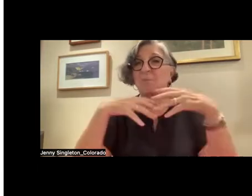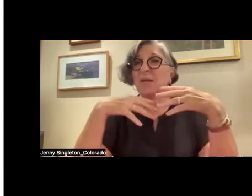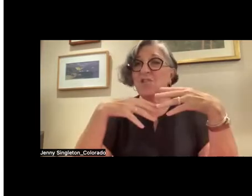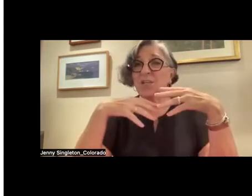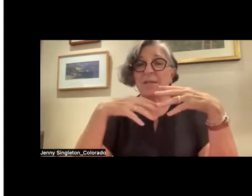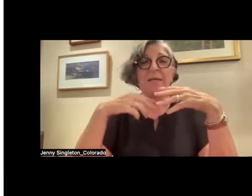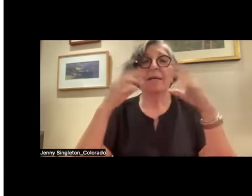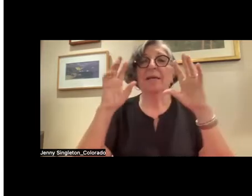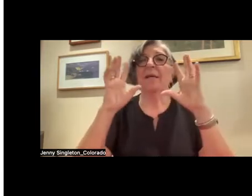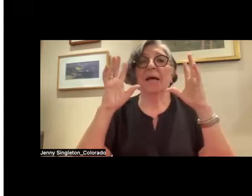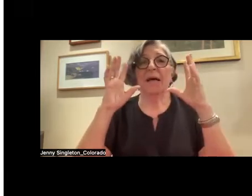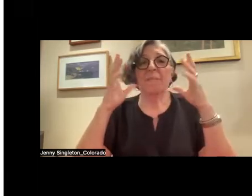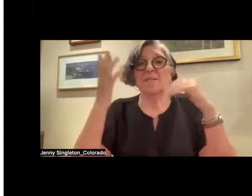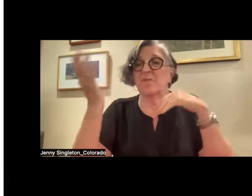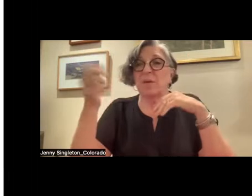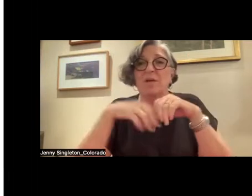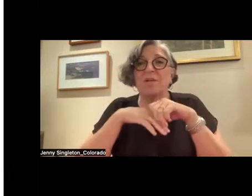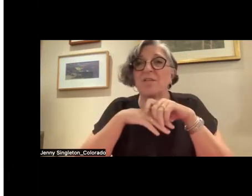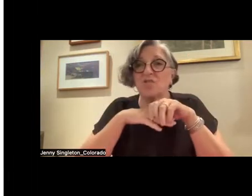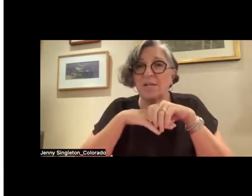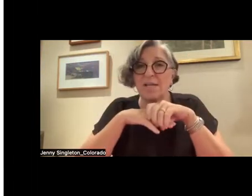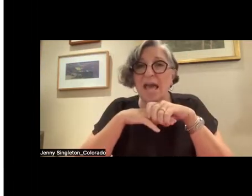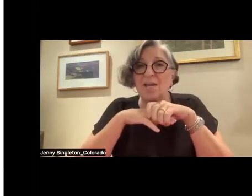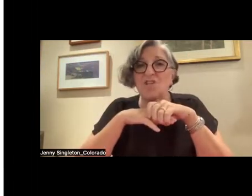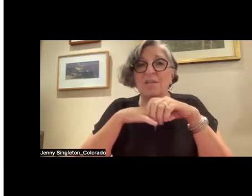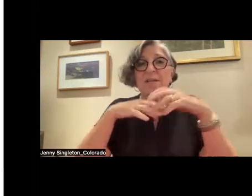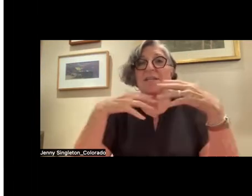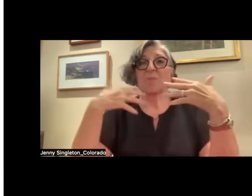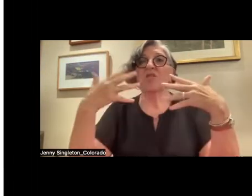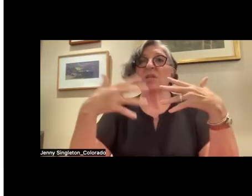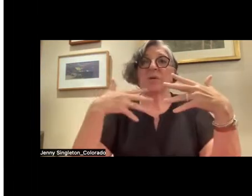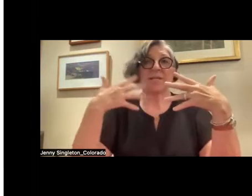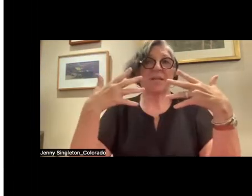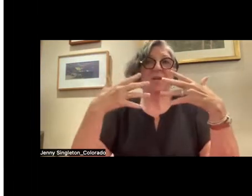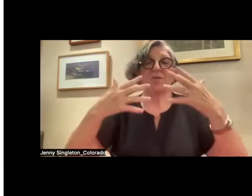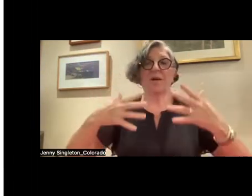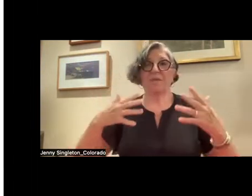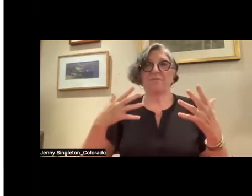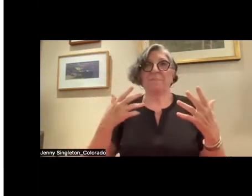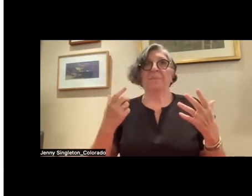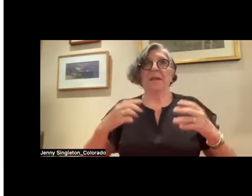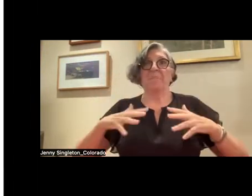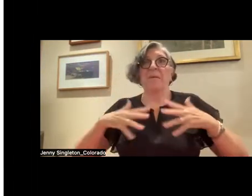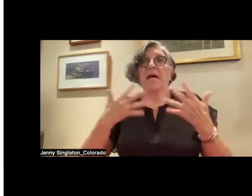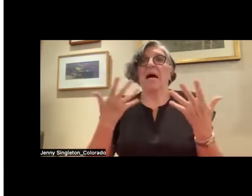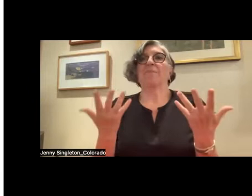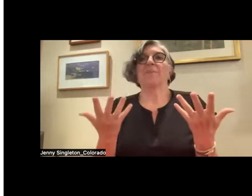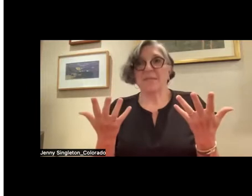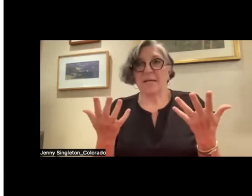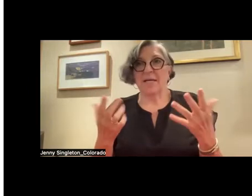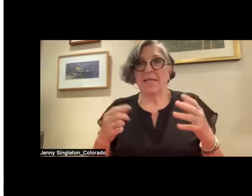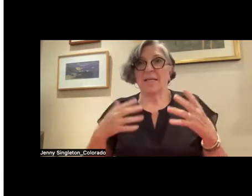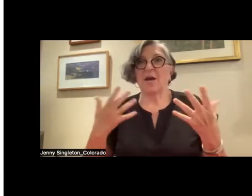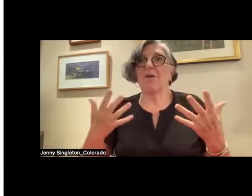as depiction. It's also been called constructed action, especially when a signer kind of